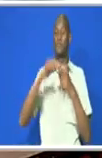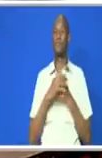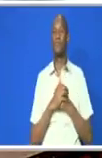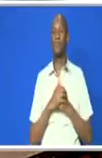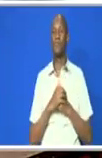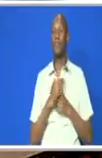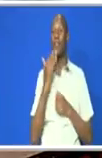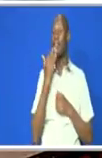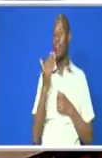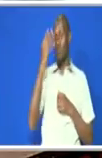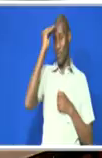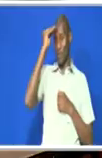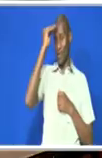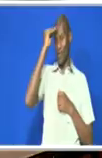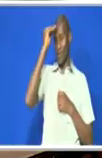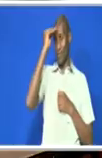Thank you, my learner.